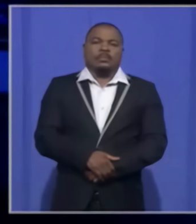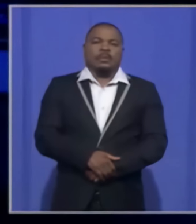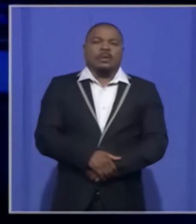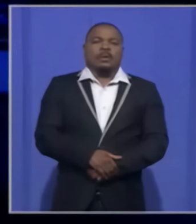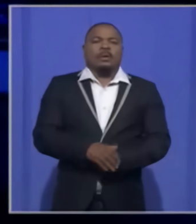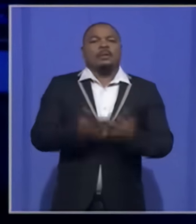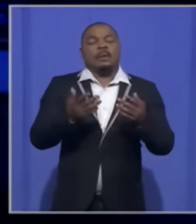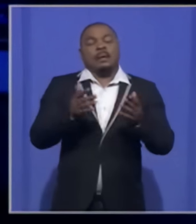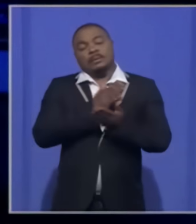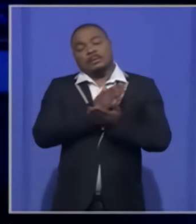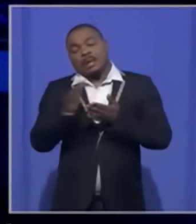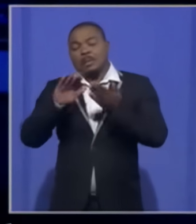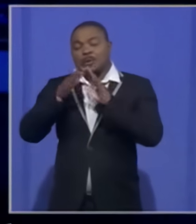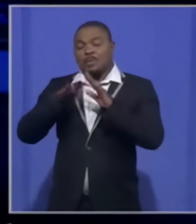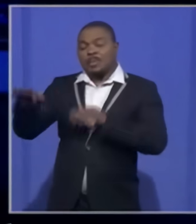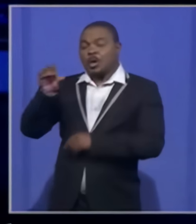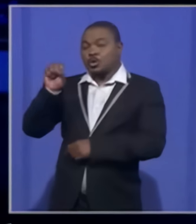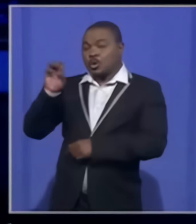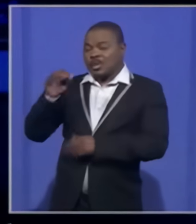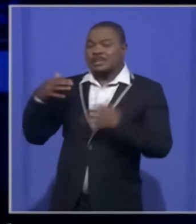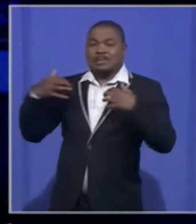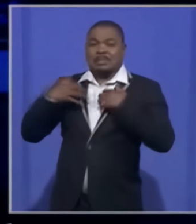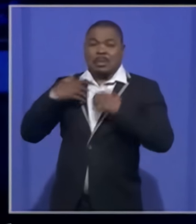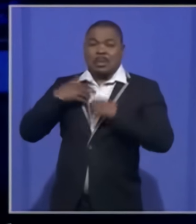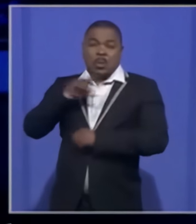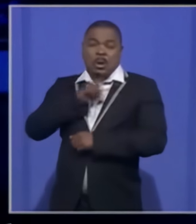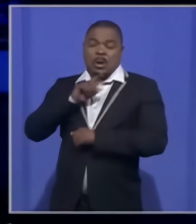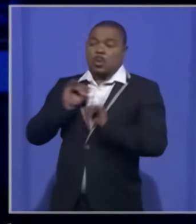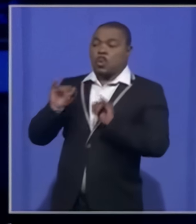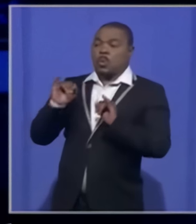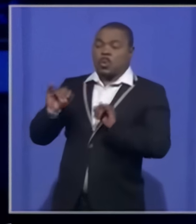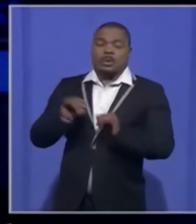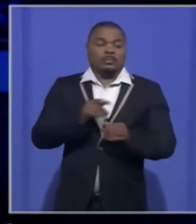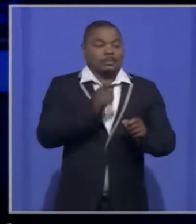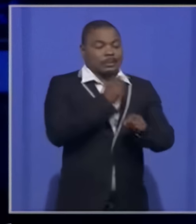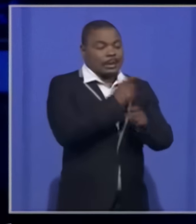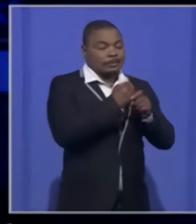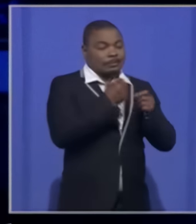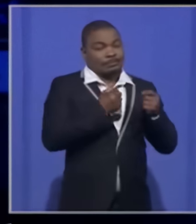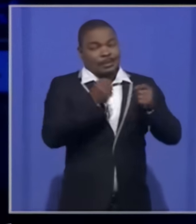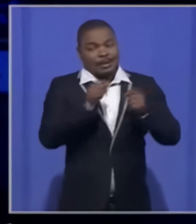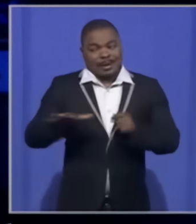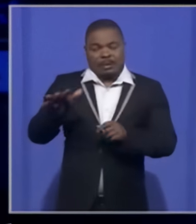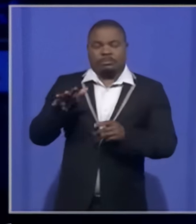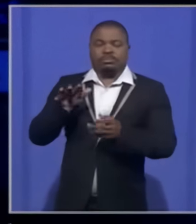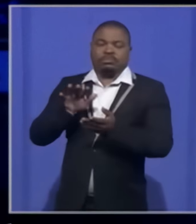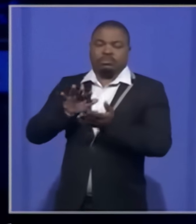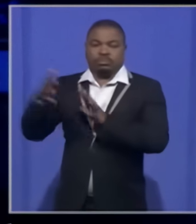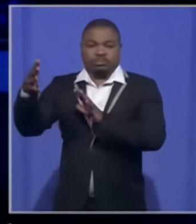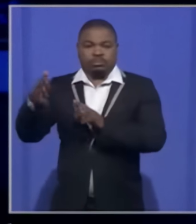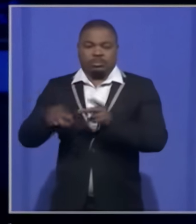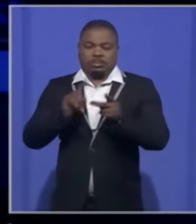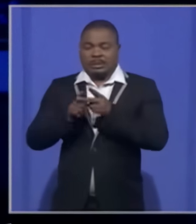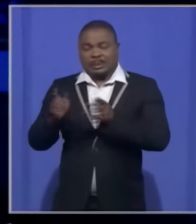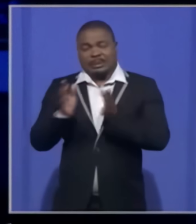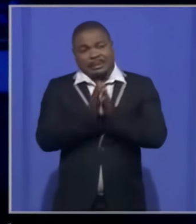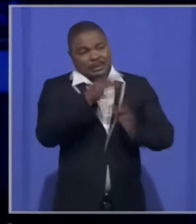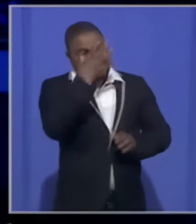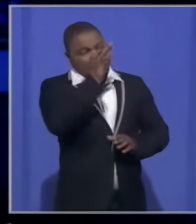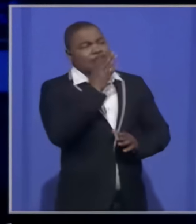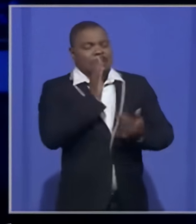Baahi ba bang ba Soweto ba tshwenyehile ka lebaka la tsitsipano e bakilweng ke bakganni ba ditekesi sebakeng sa bo bona, mme ba ipileditse mmusong ho